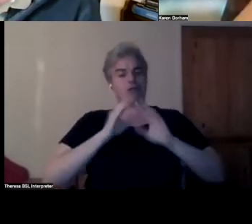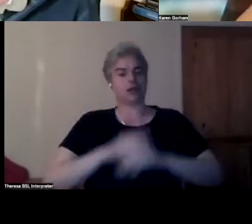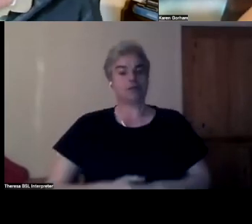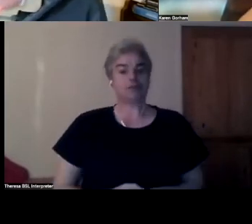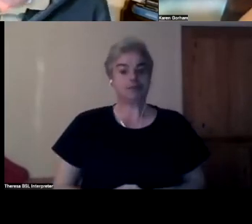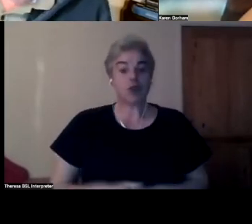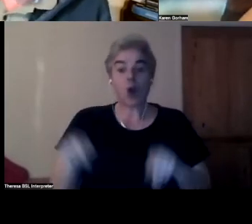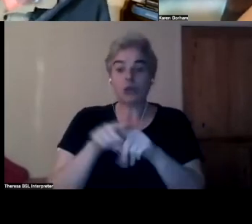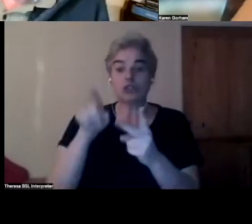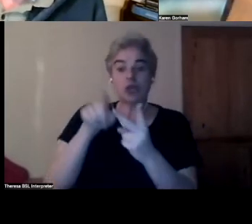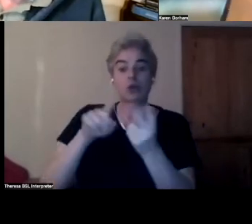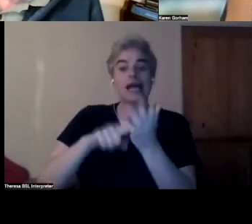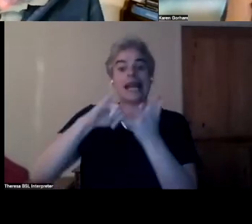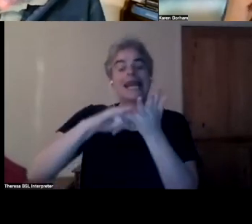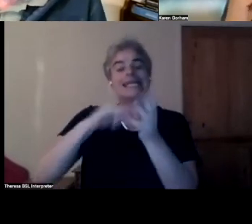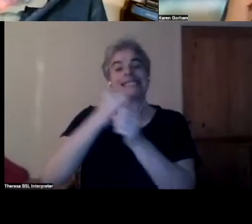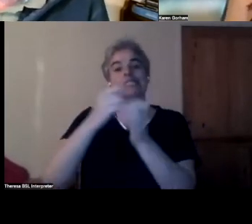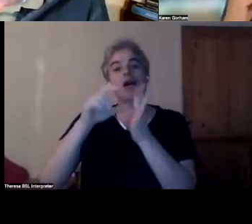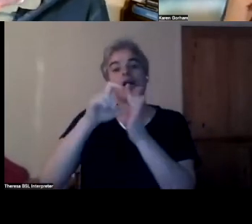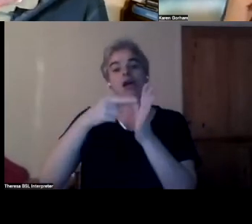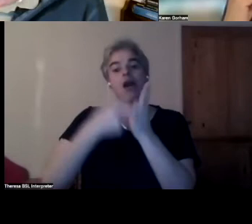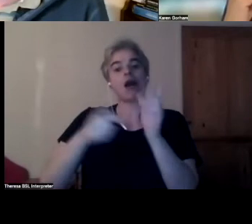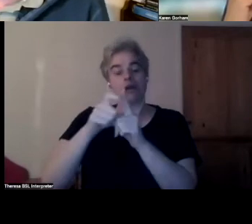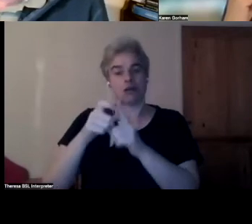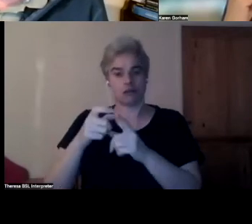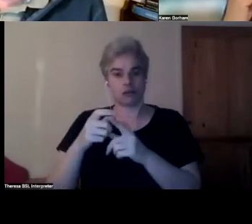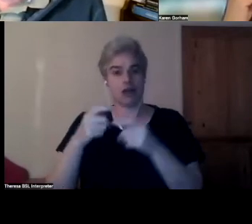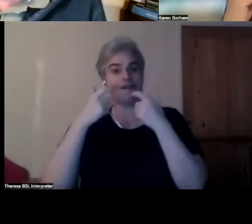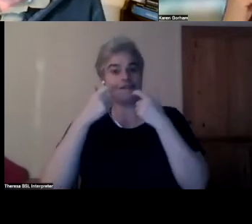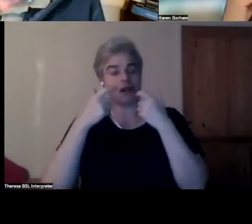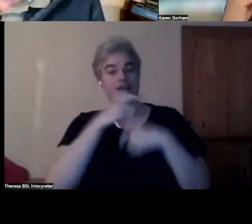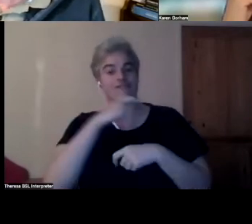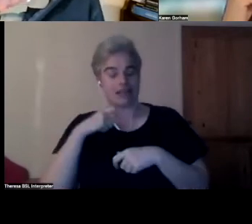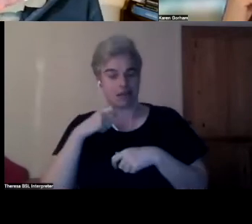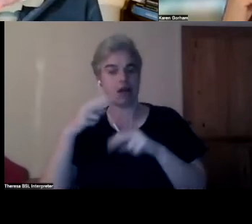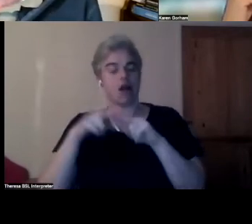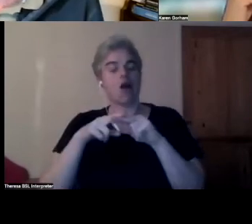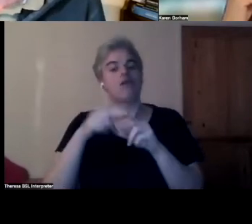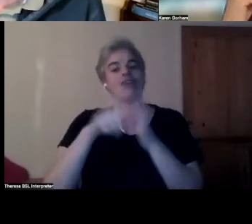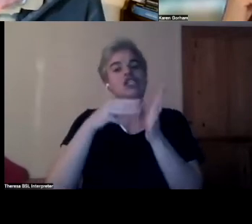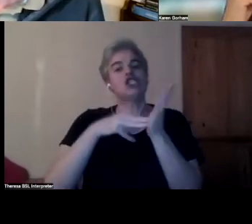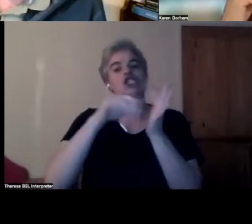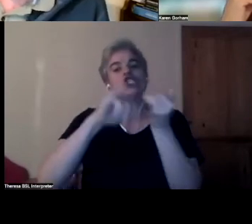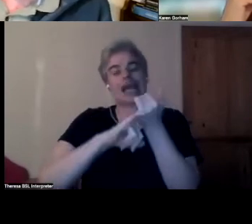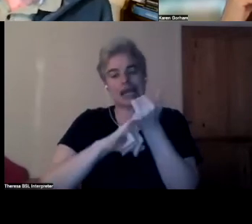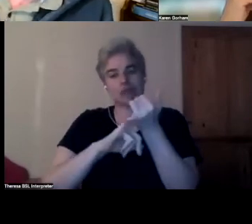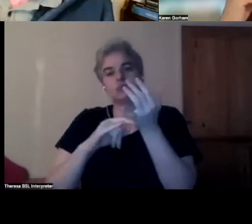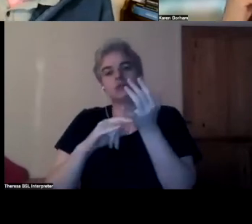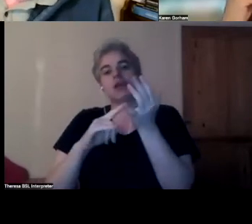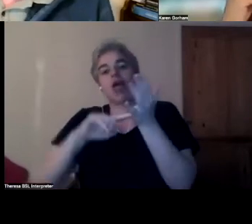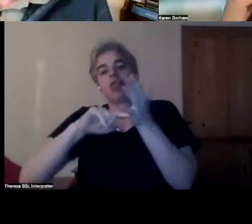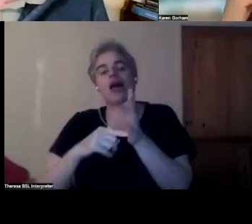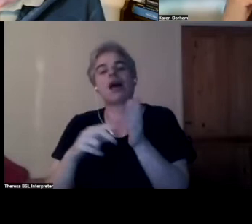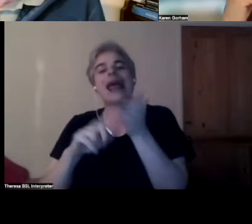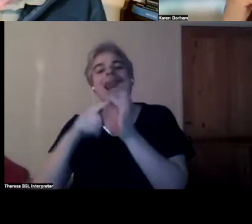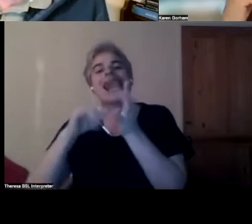And we've also got Lis Goddard, who's the Vicar of St James the Less in Pimlico, and she's been involved in a number of initiatives